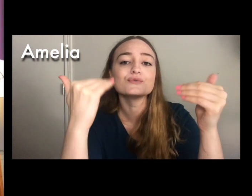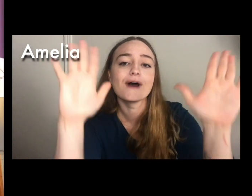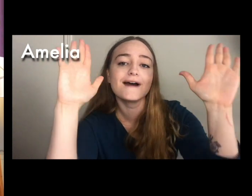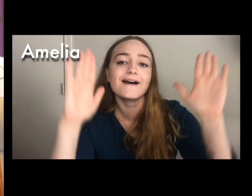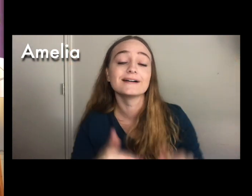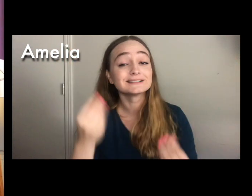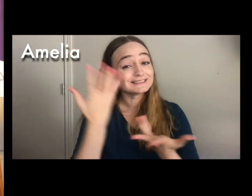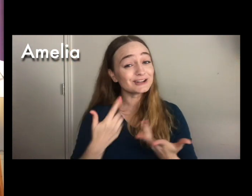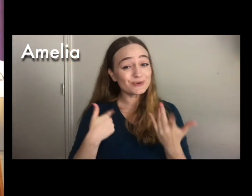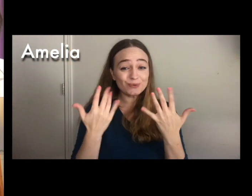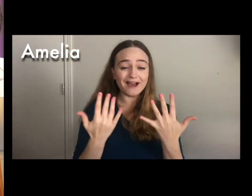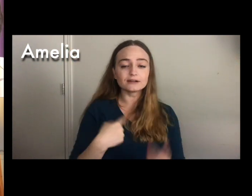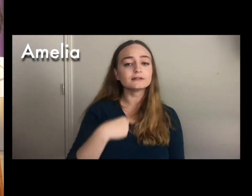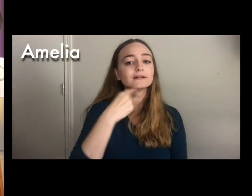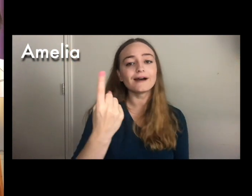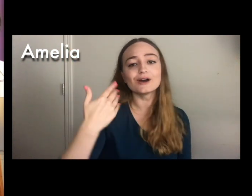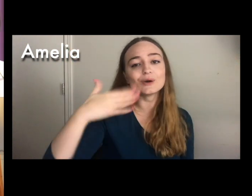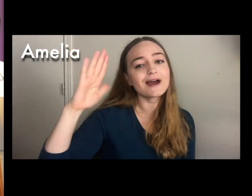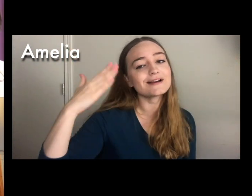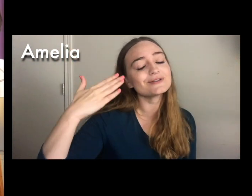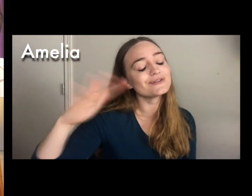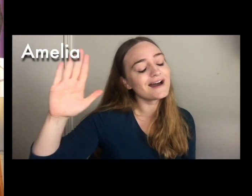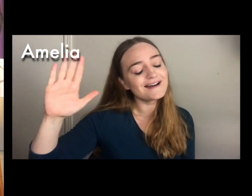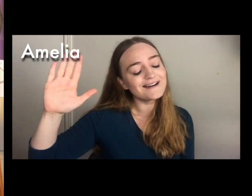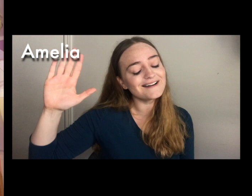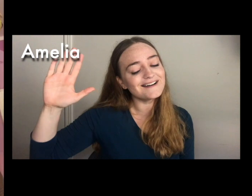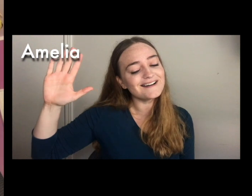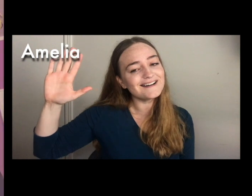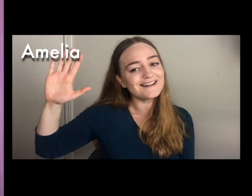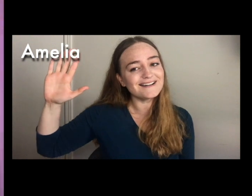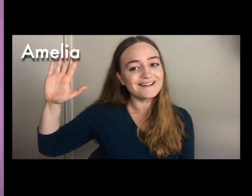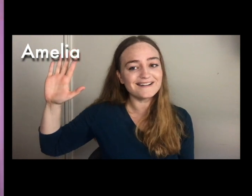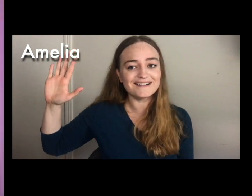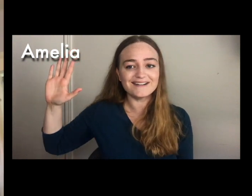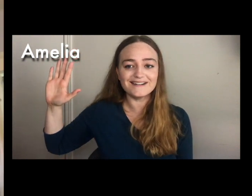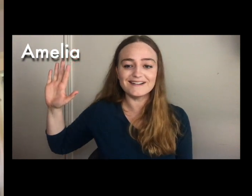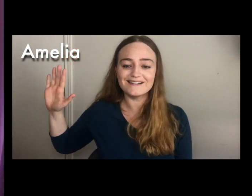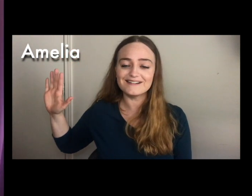them die. They tell me wait and I tell them die.